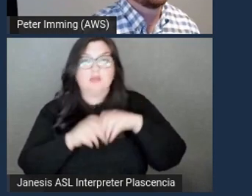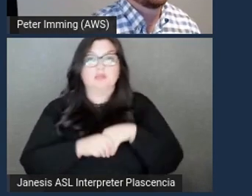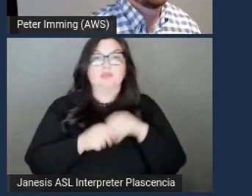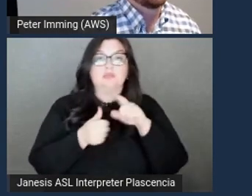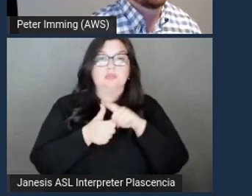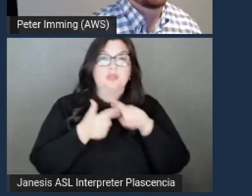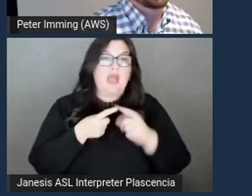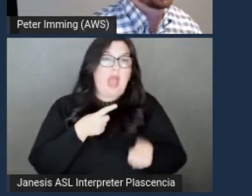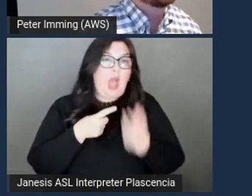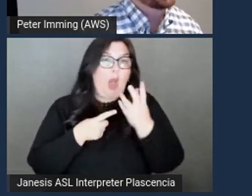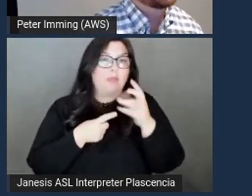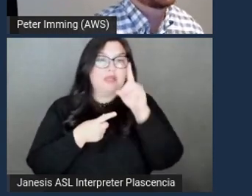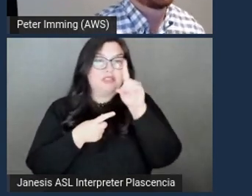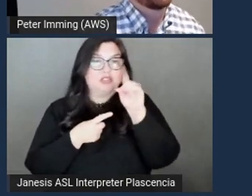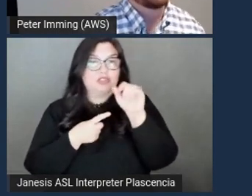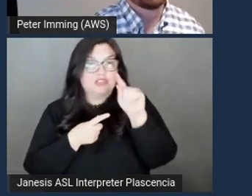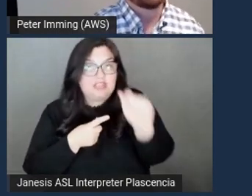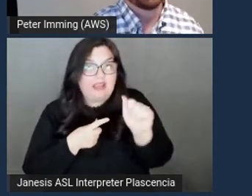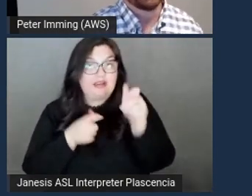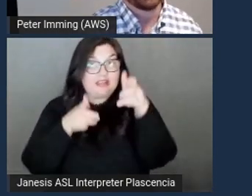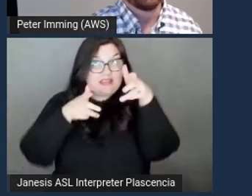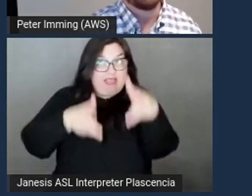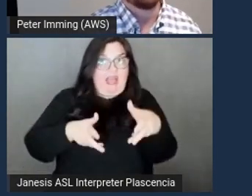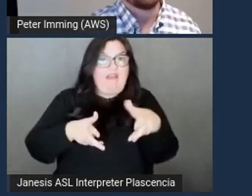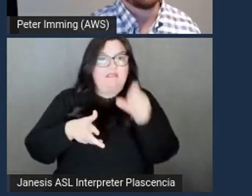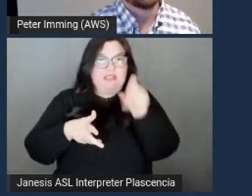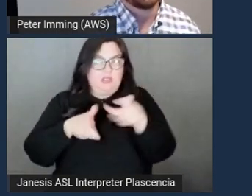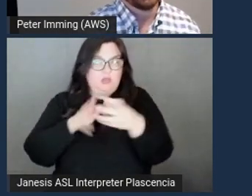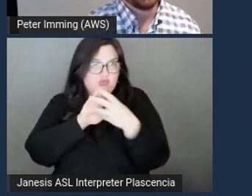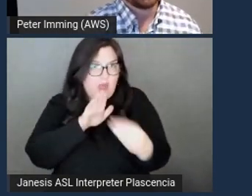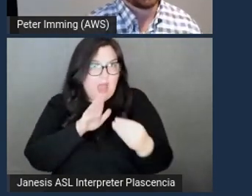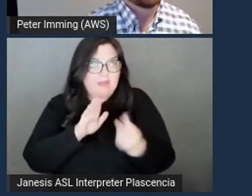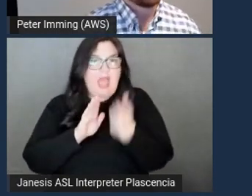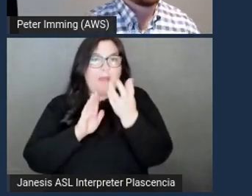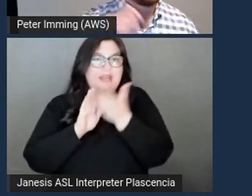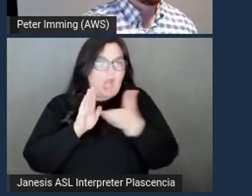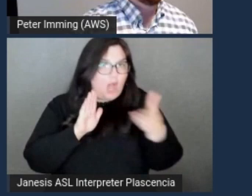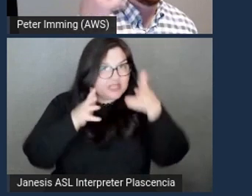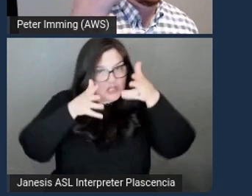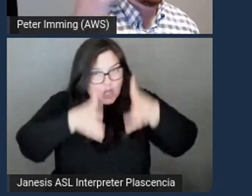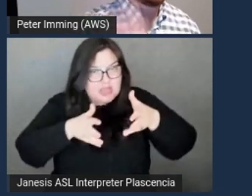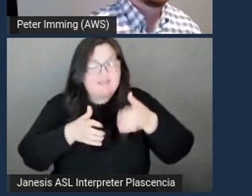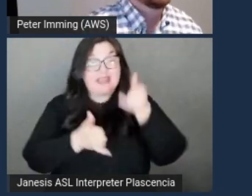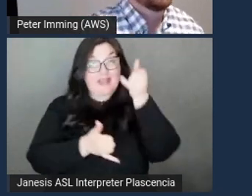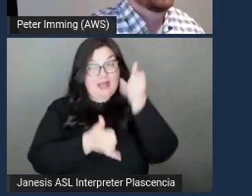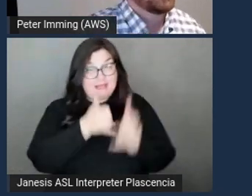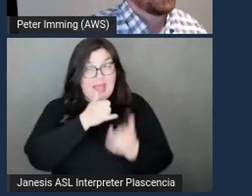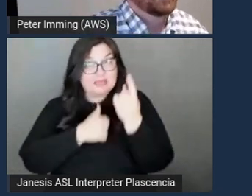replicate? How many objects are left to replicate? And then finally, kind of the